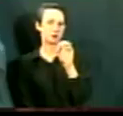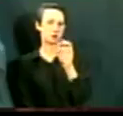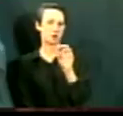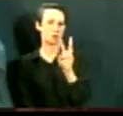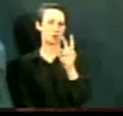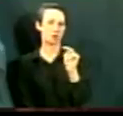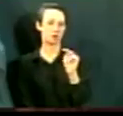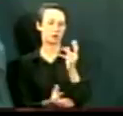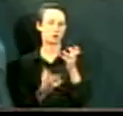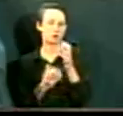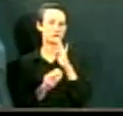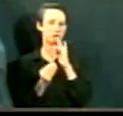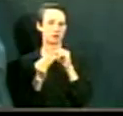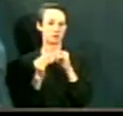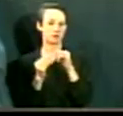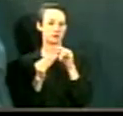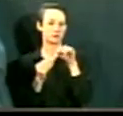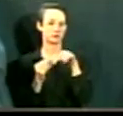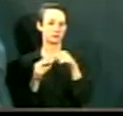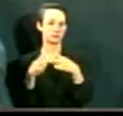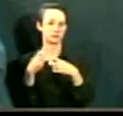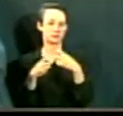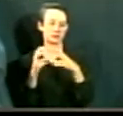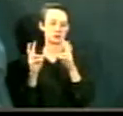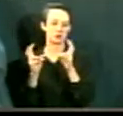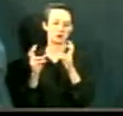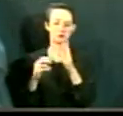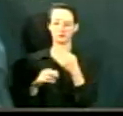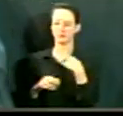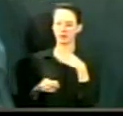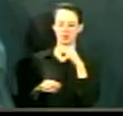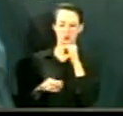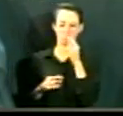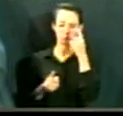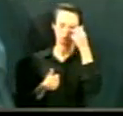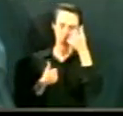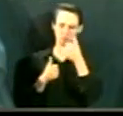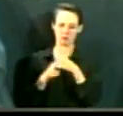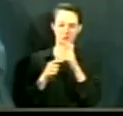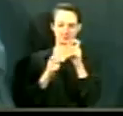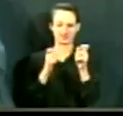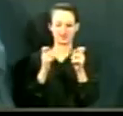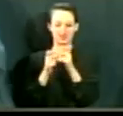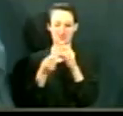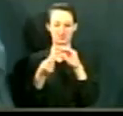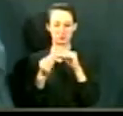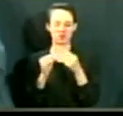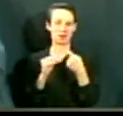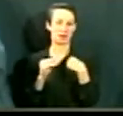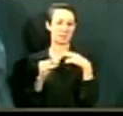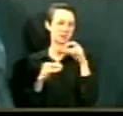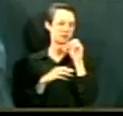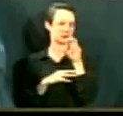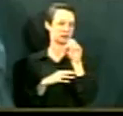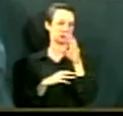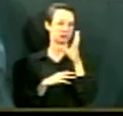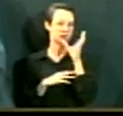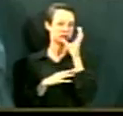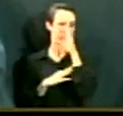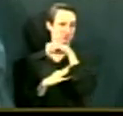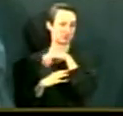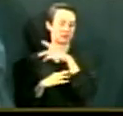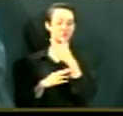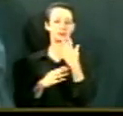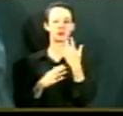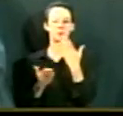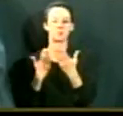speak to this issue. I don't recall exactly the numbers that I'm about to very loosely quote here, and maybe Matt